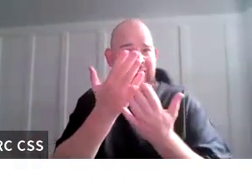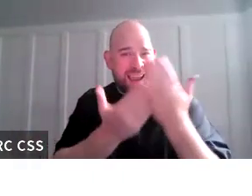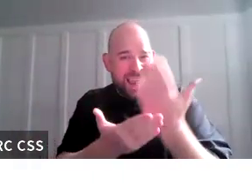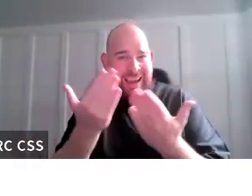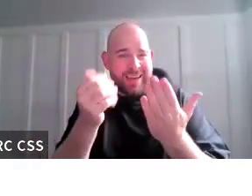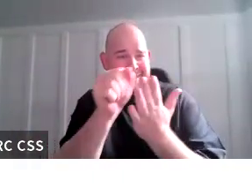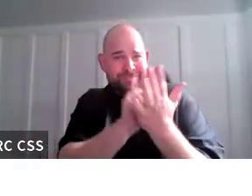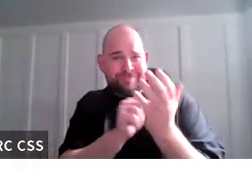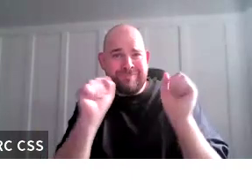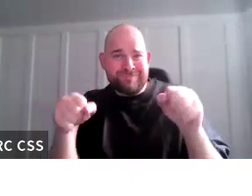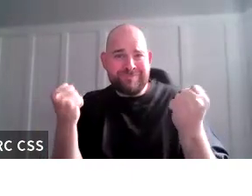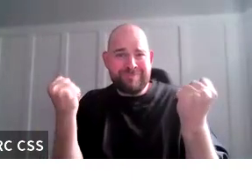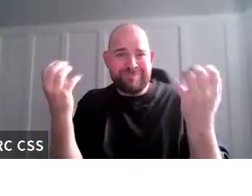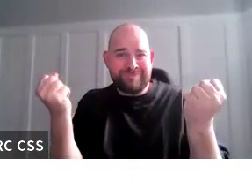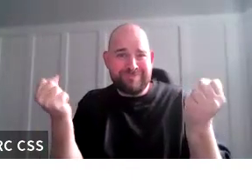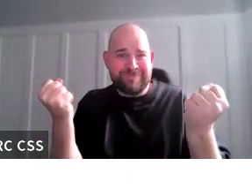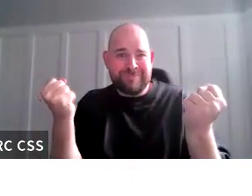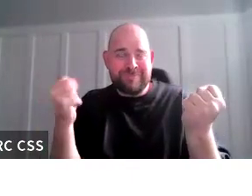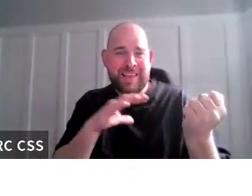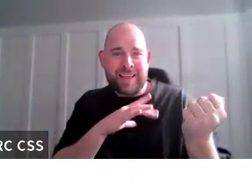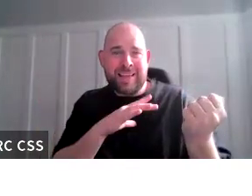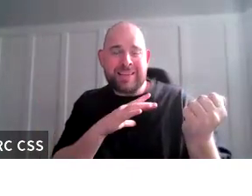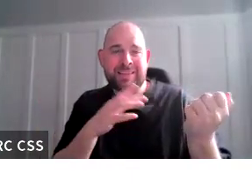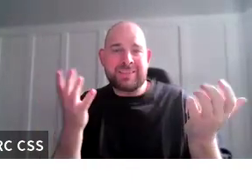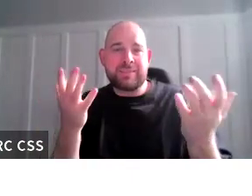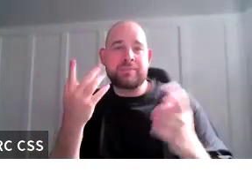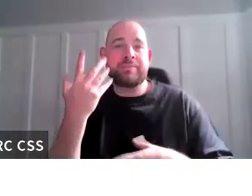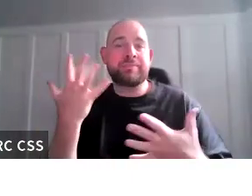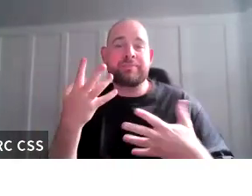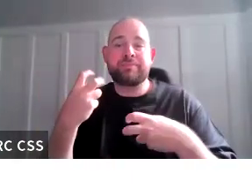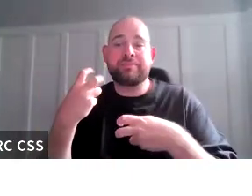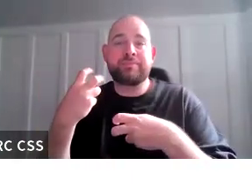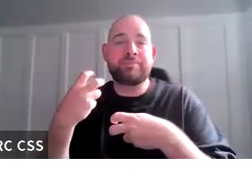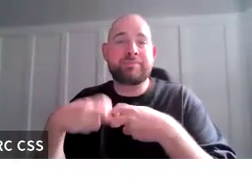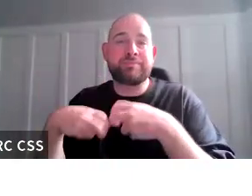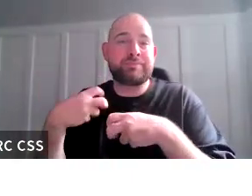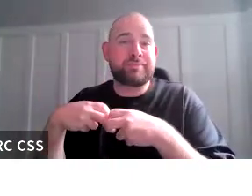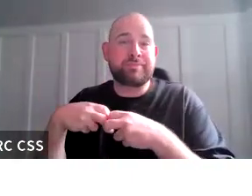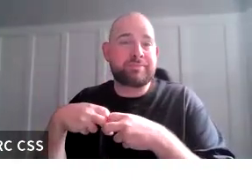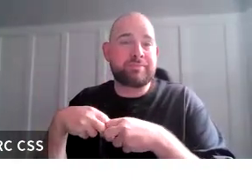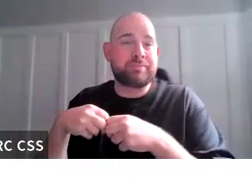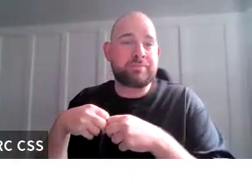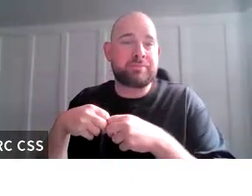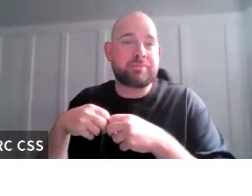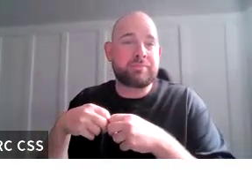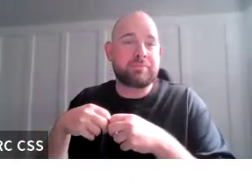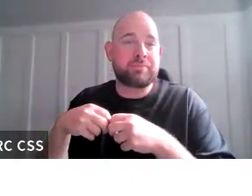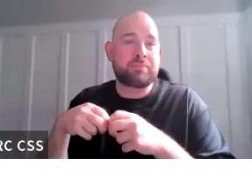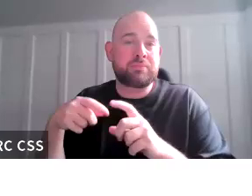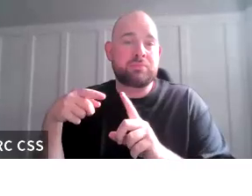idea, um, that these gloves can recognize the movement,